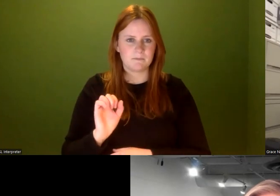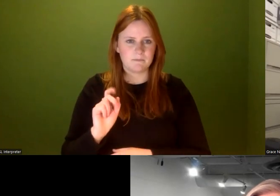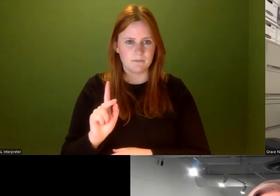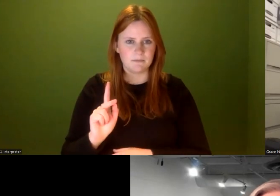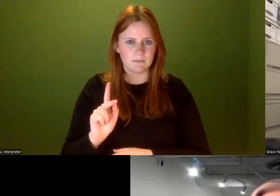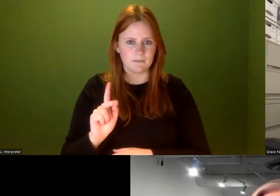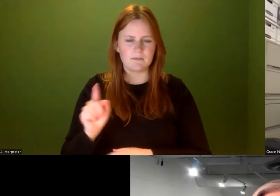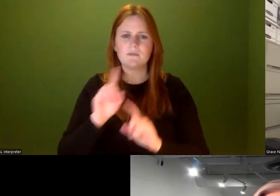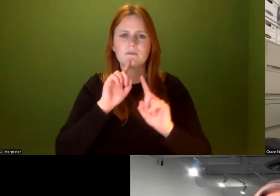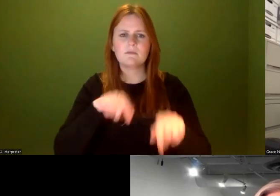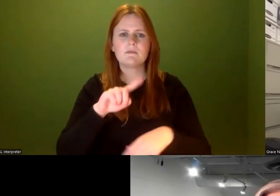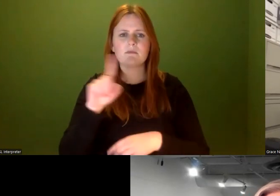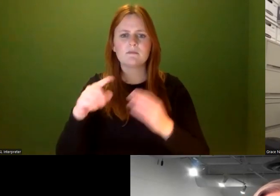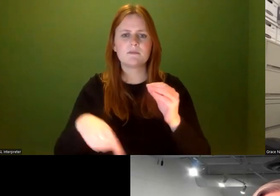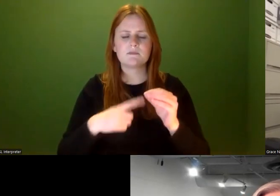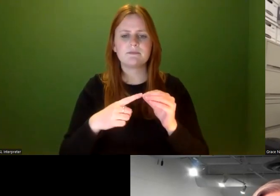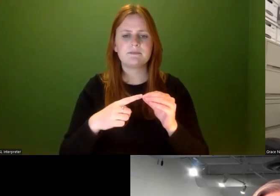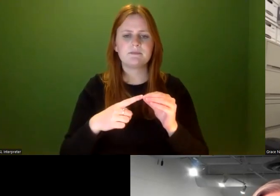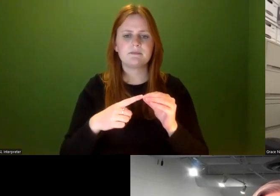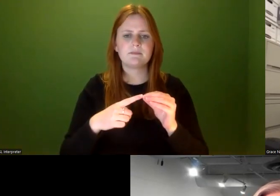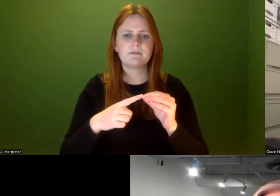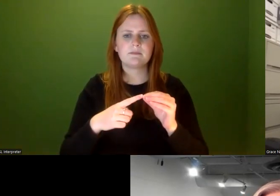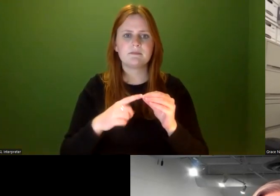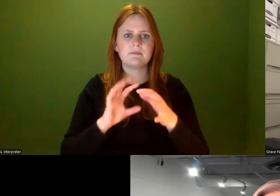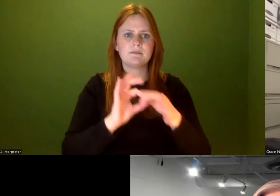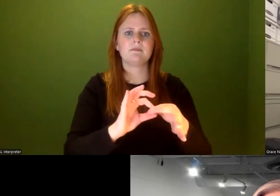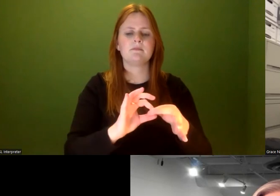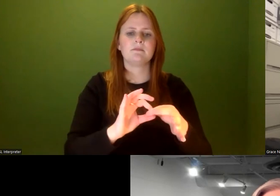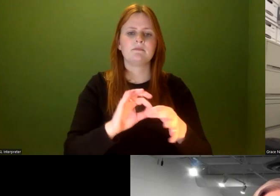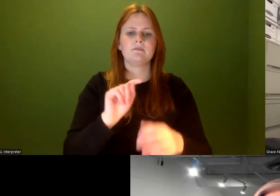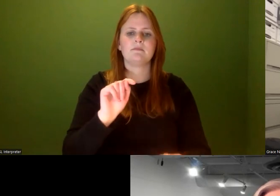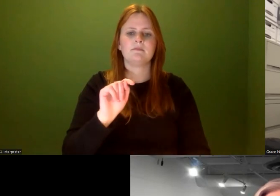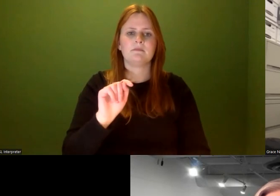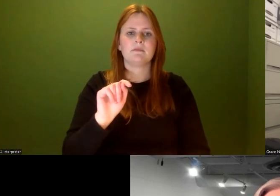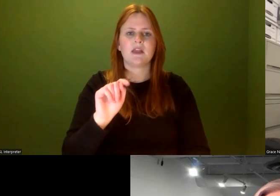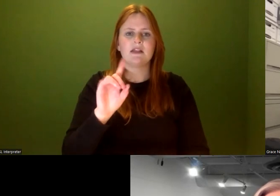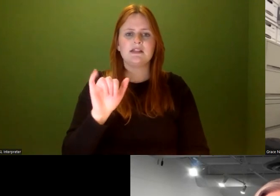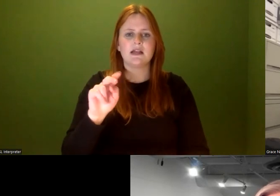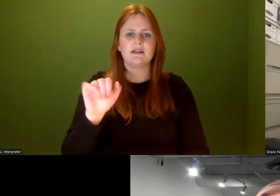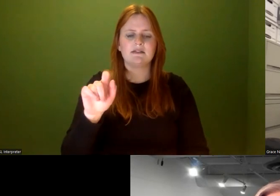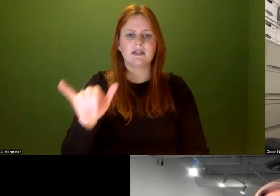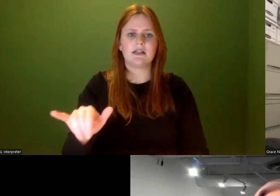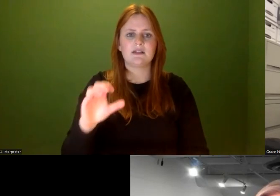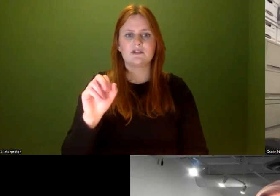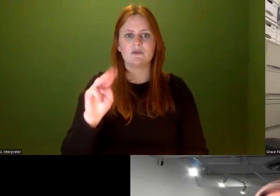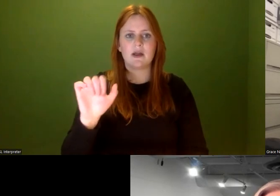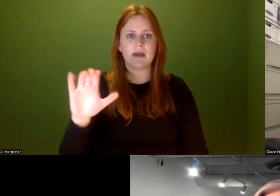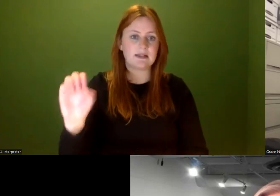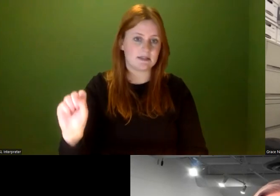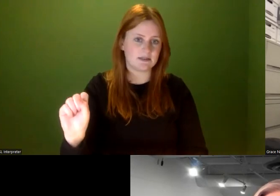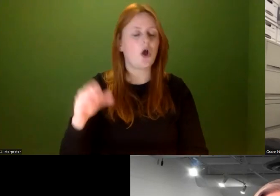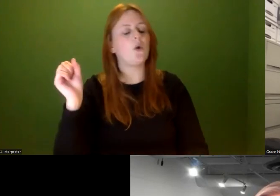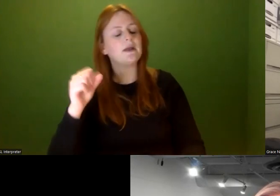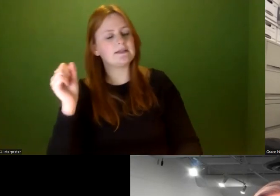Did you answer the question, Grace, about referencing the Tang Dynasty ceramics? And yes, you did. The Tang Dynasty.